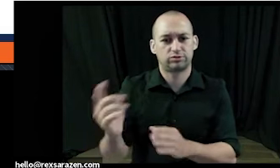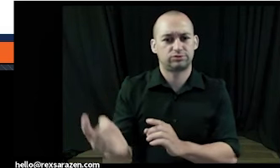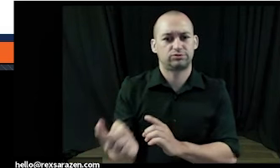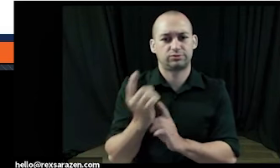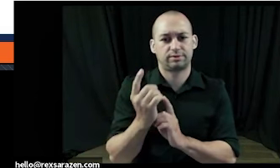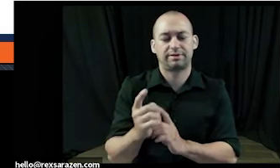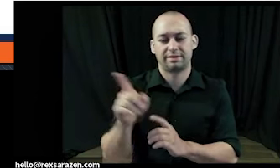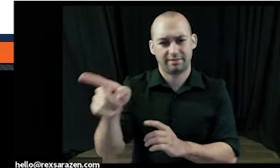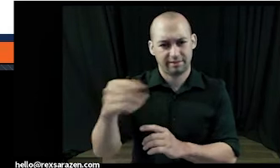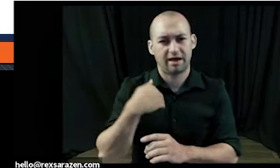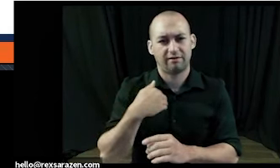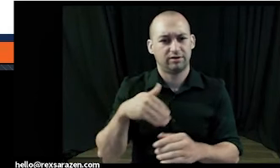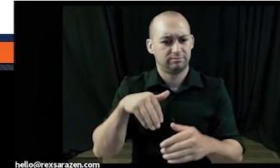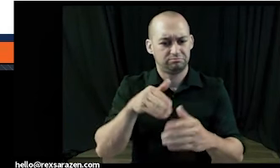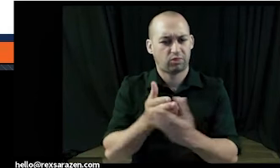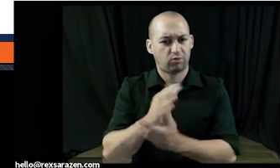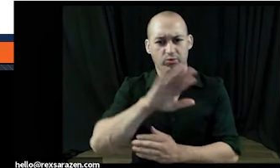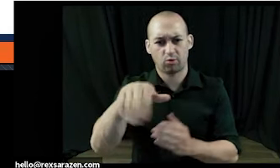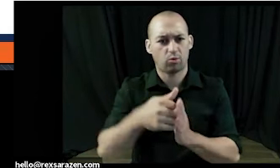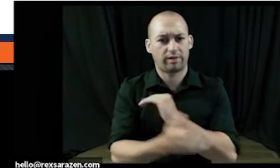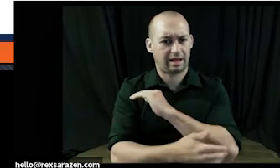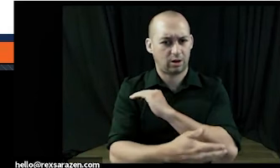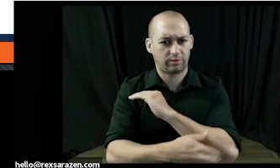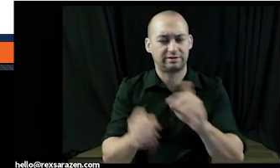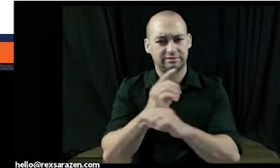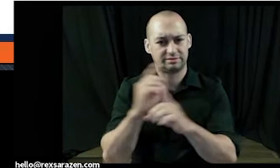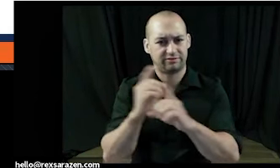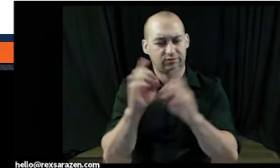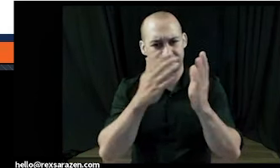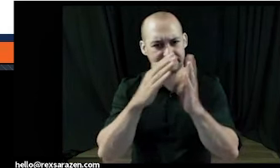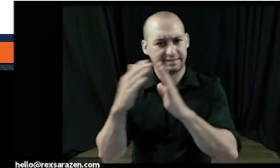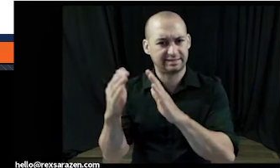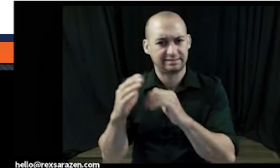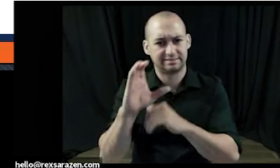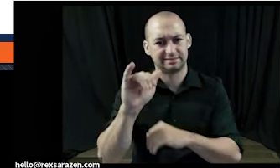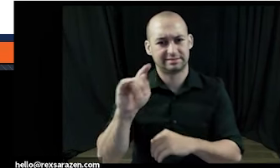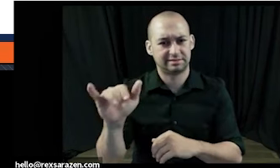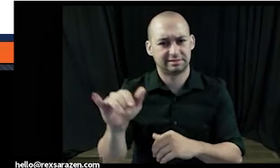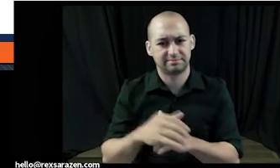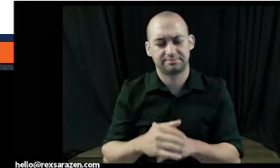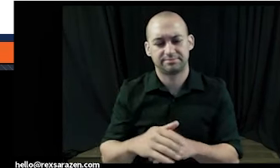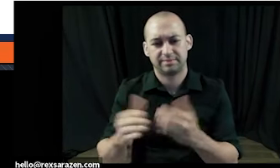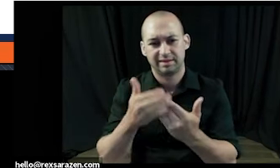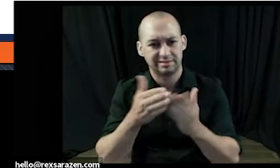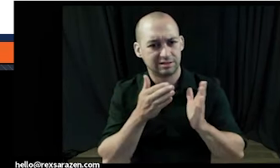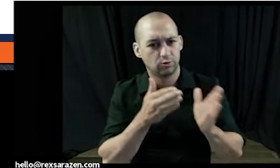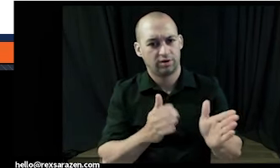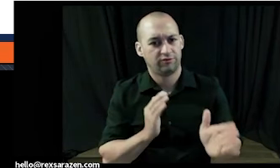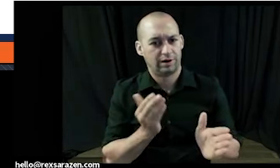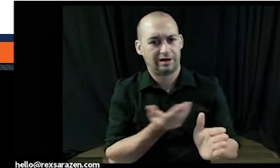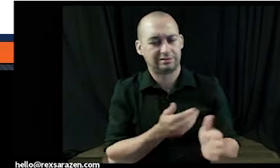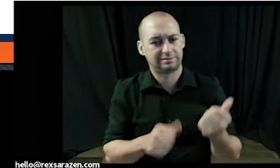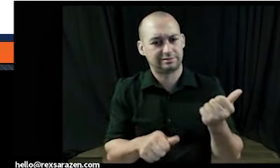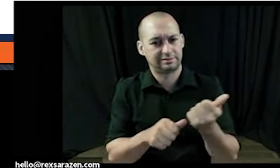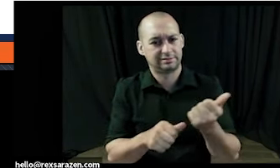all throughout the Alameda County in various cities. It's an easy way for us to basically assist